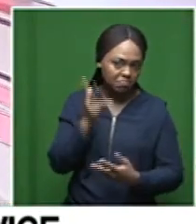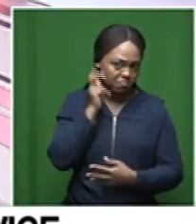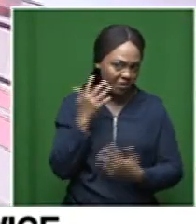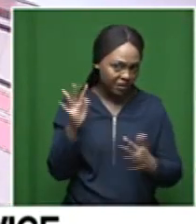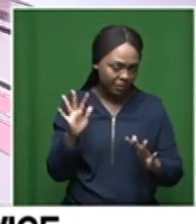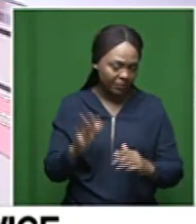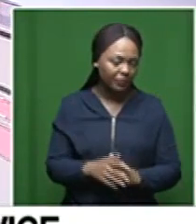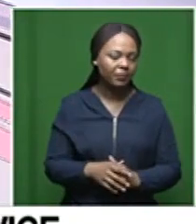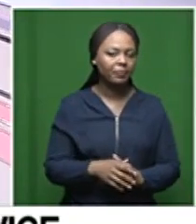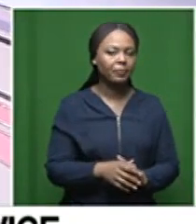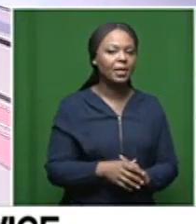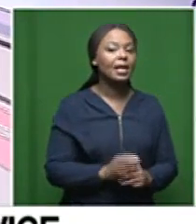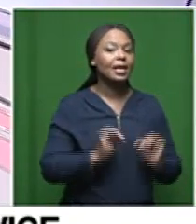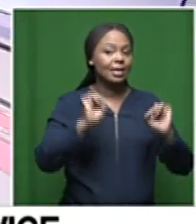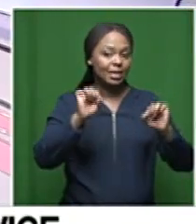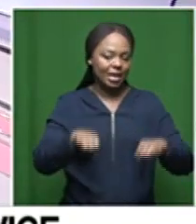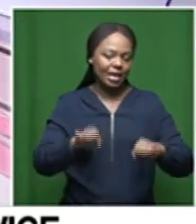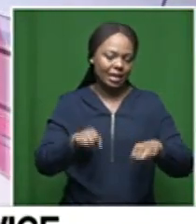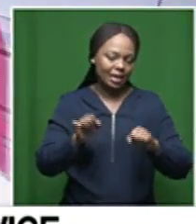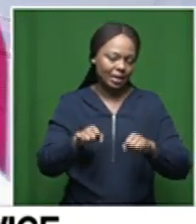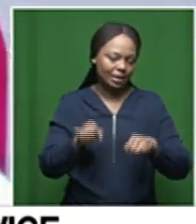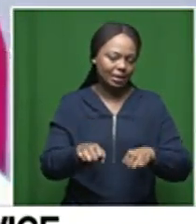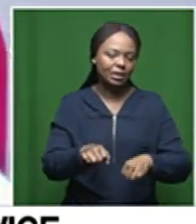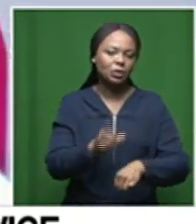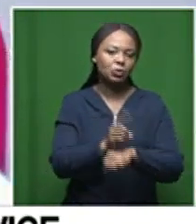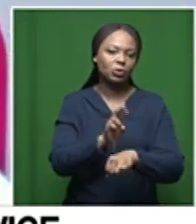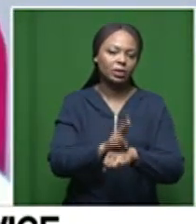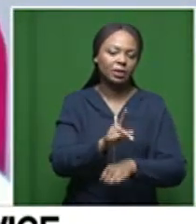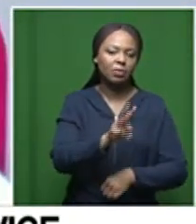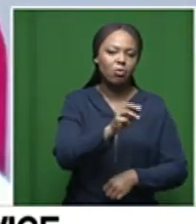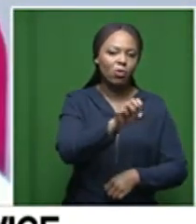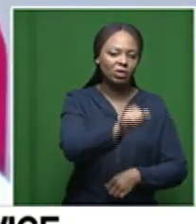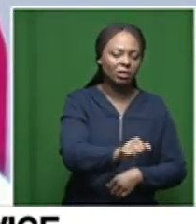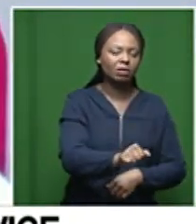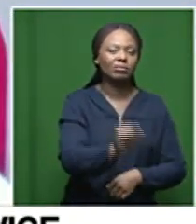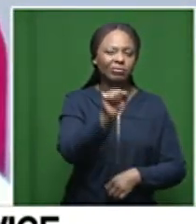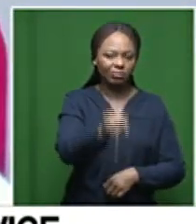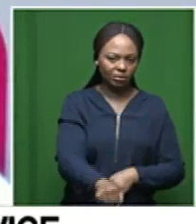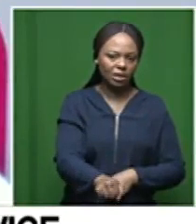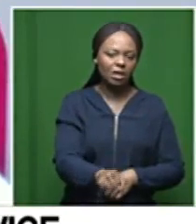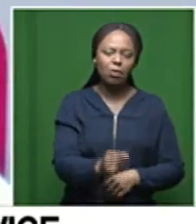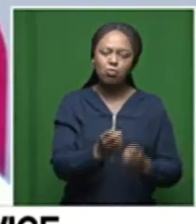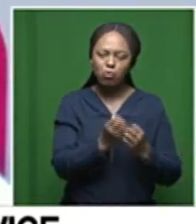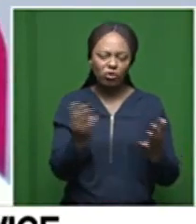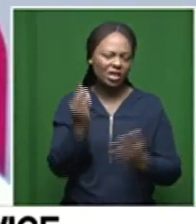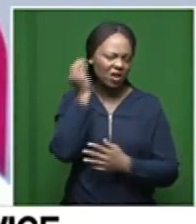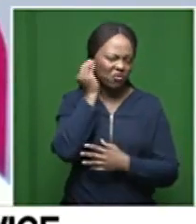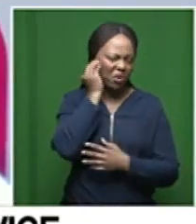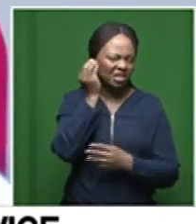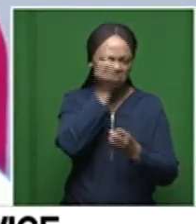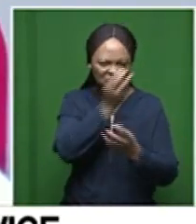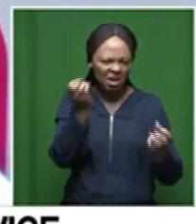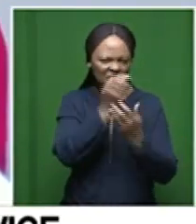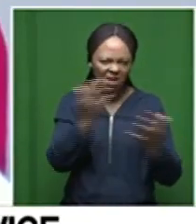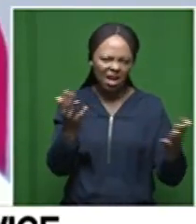Yes, Dr. Musa, I just want to say that, yes, unfortunately, there is a lot of misinformation out there